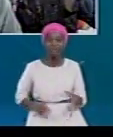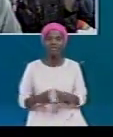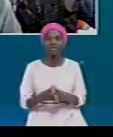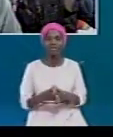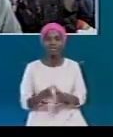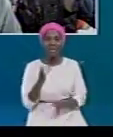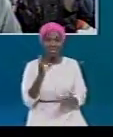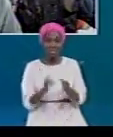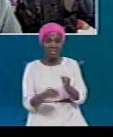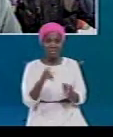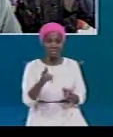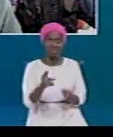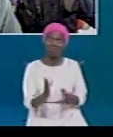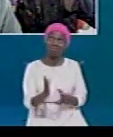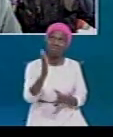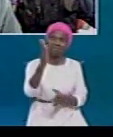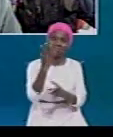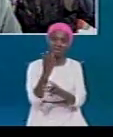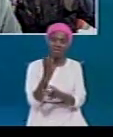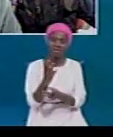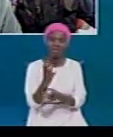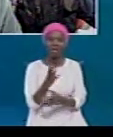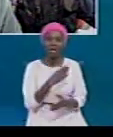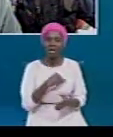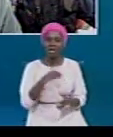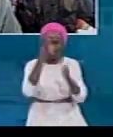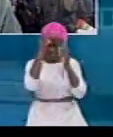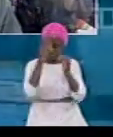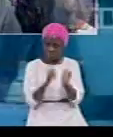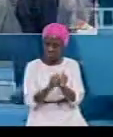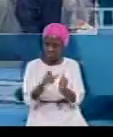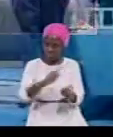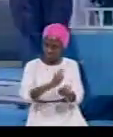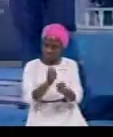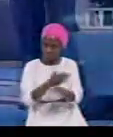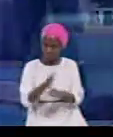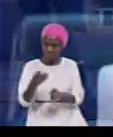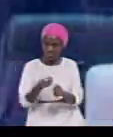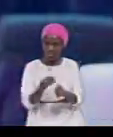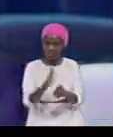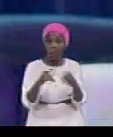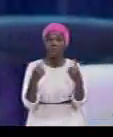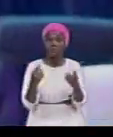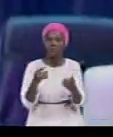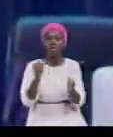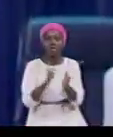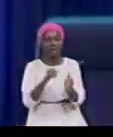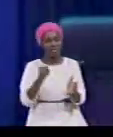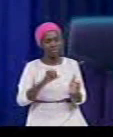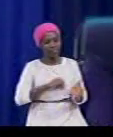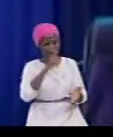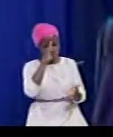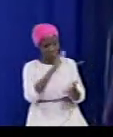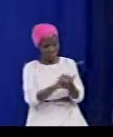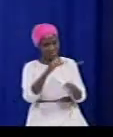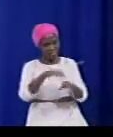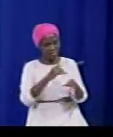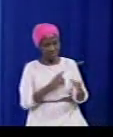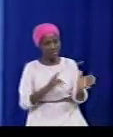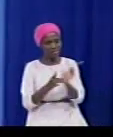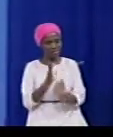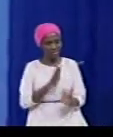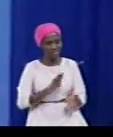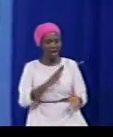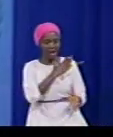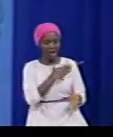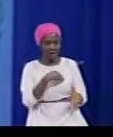raised up my hand for a purpose, yes, I turned away from my sin, yes, I believed on the Lord Jesus, yes, I plan to go